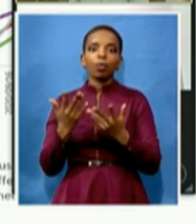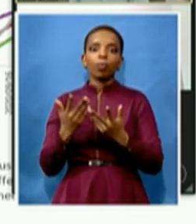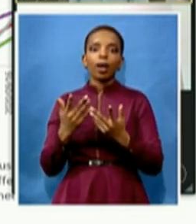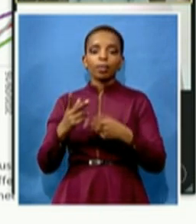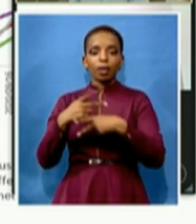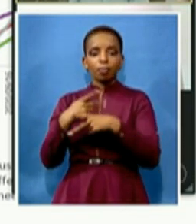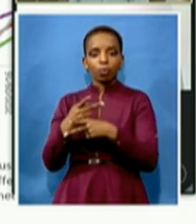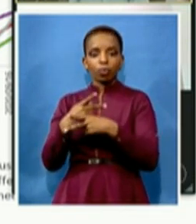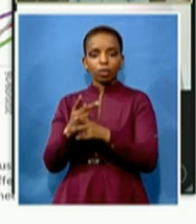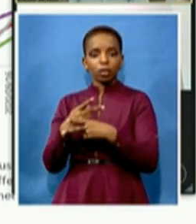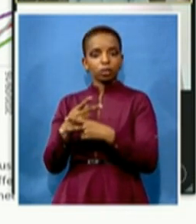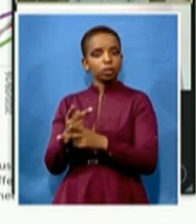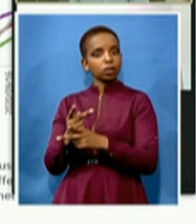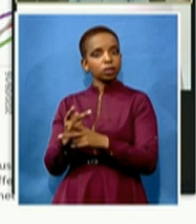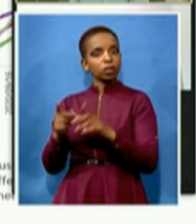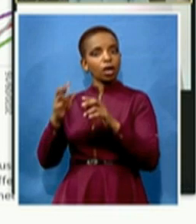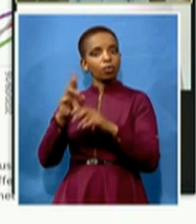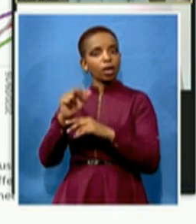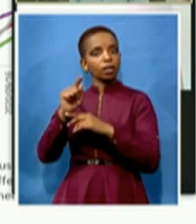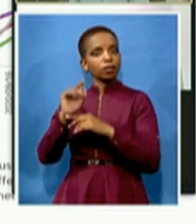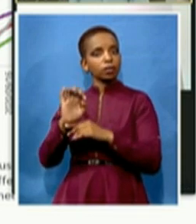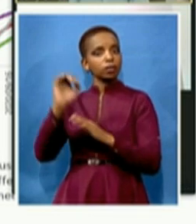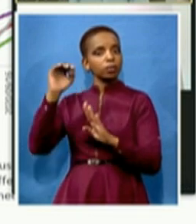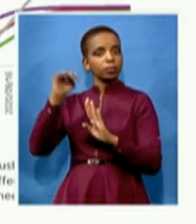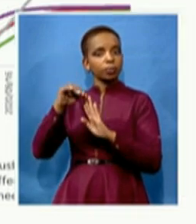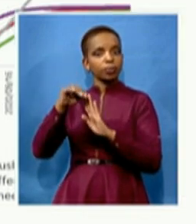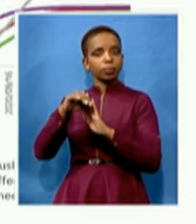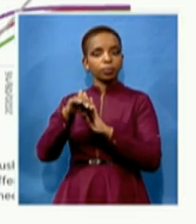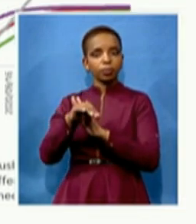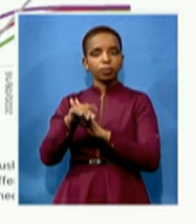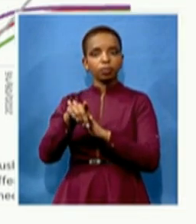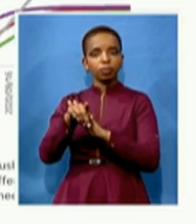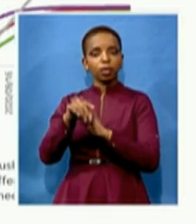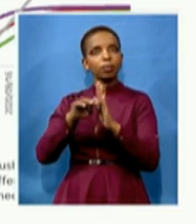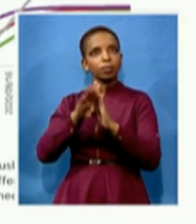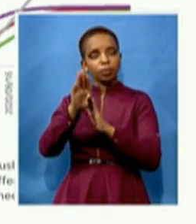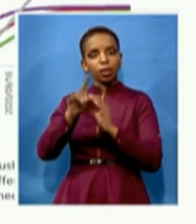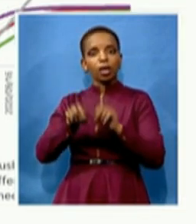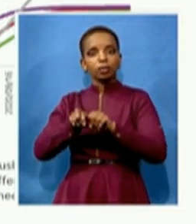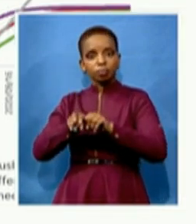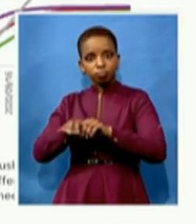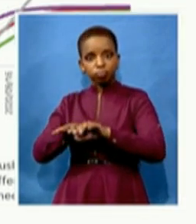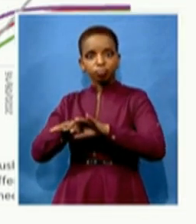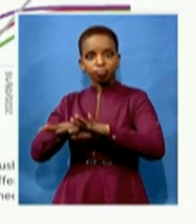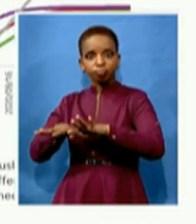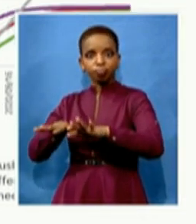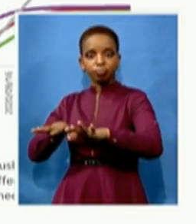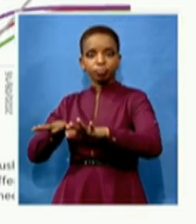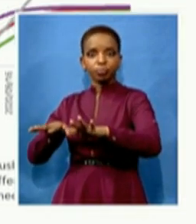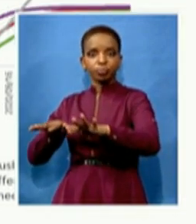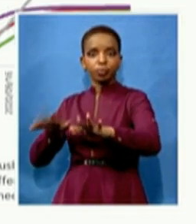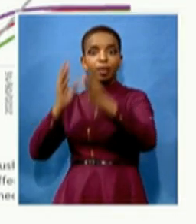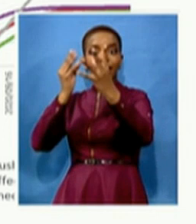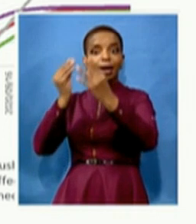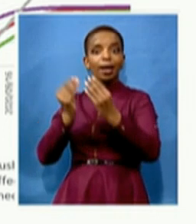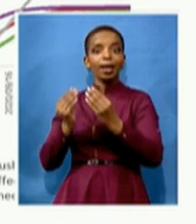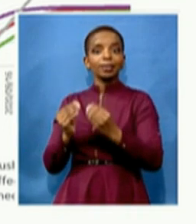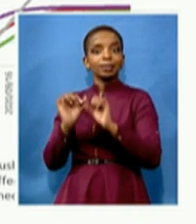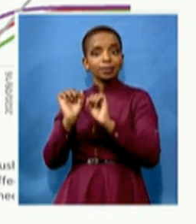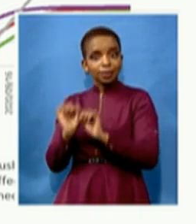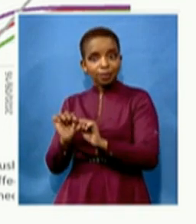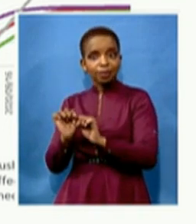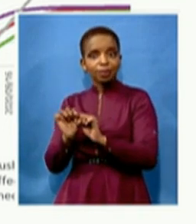buy time. It spreads out the rate of infection. It doesn't make a huge difference to the overall mortality